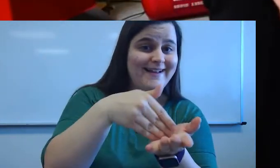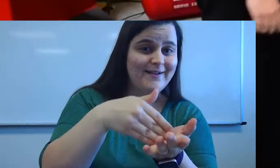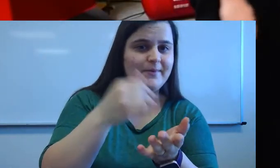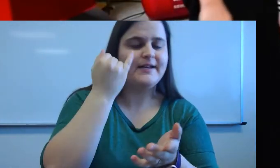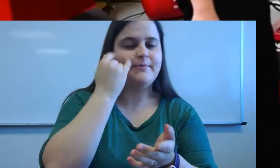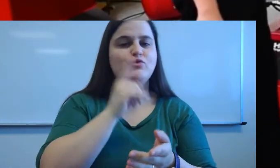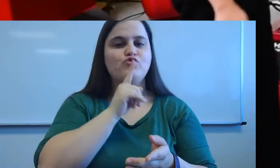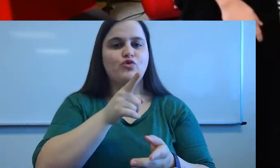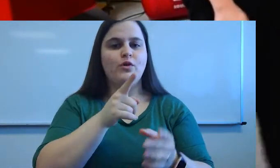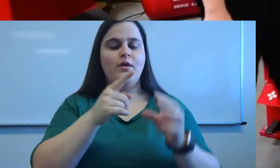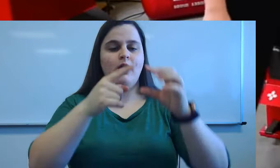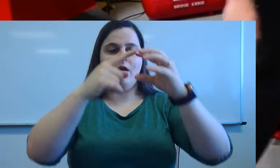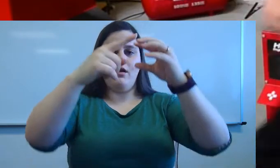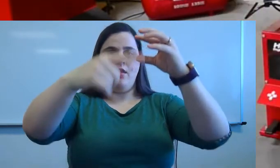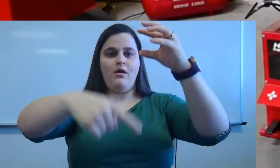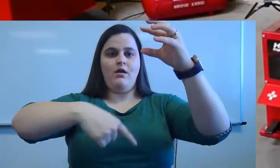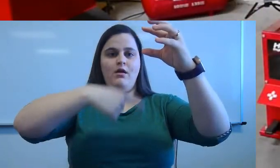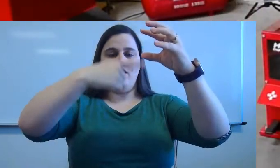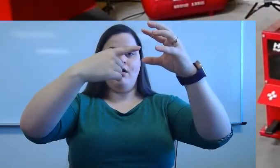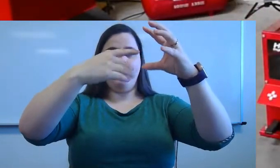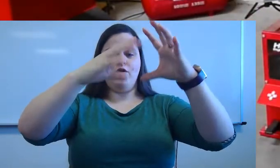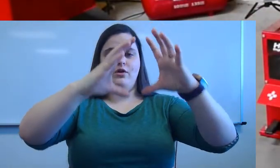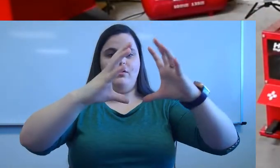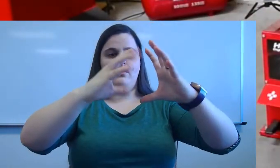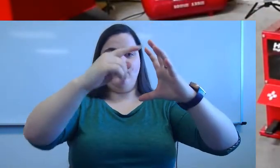to take the bead and put it